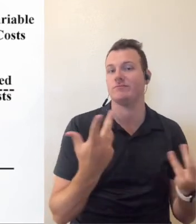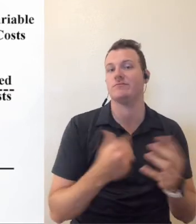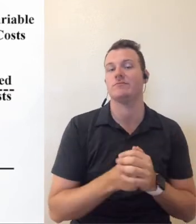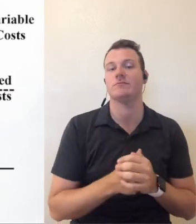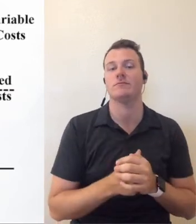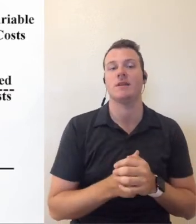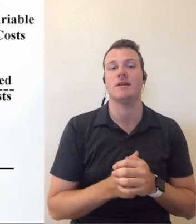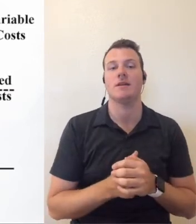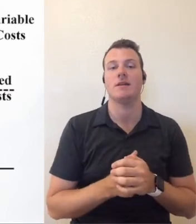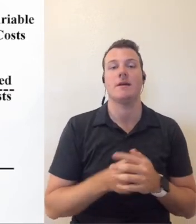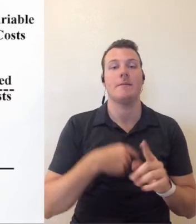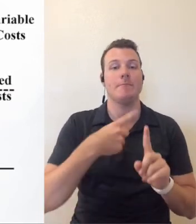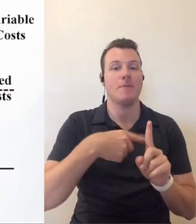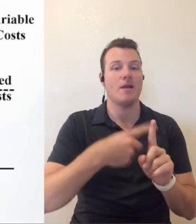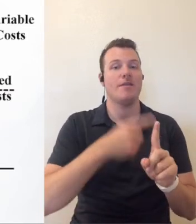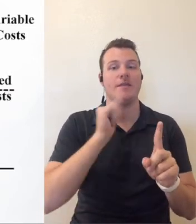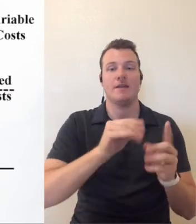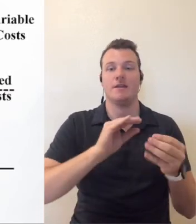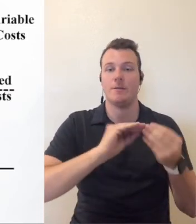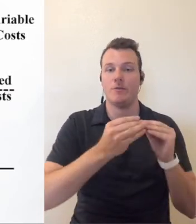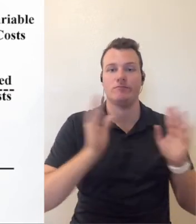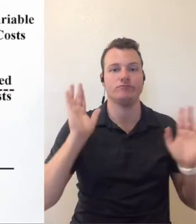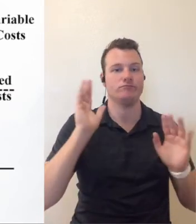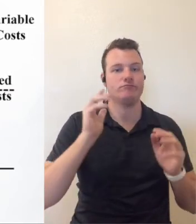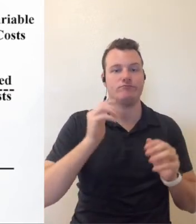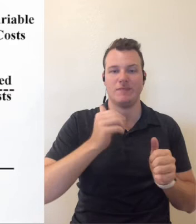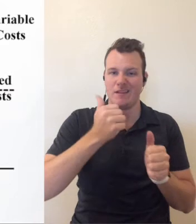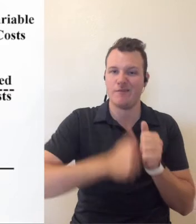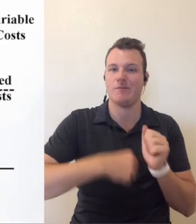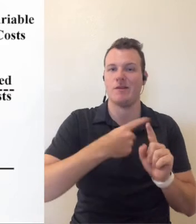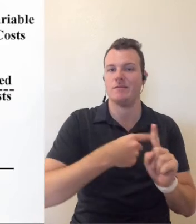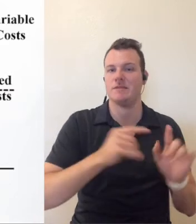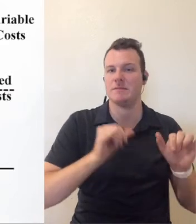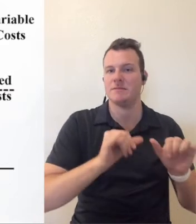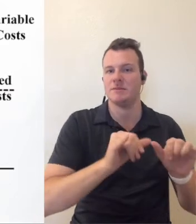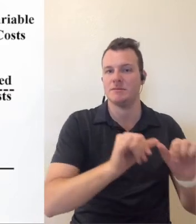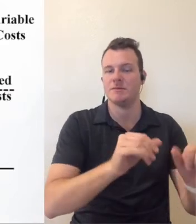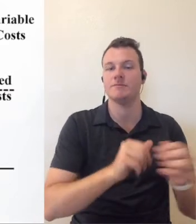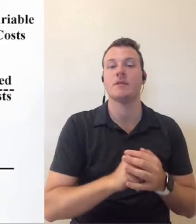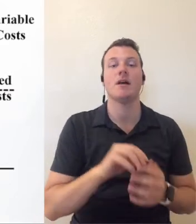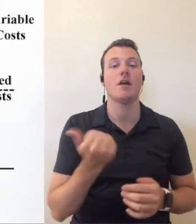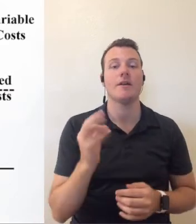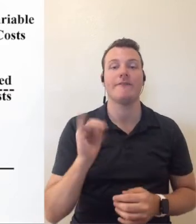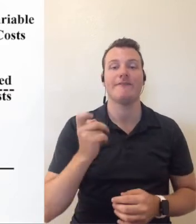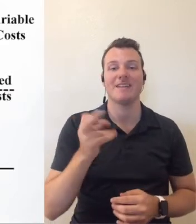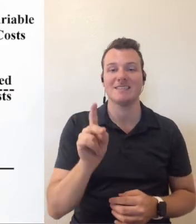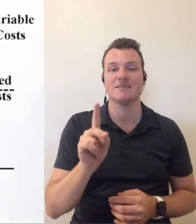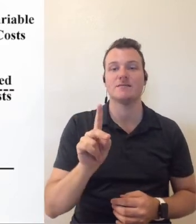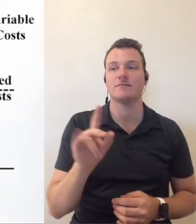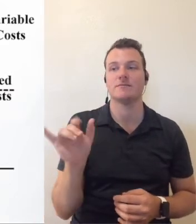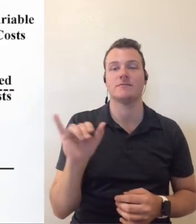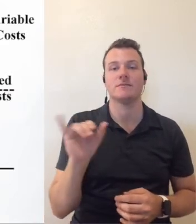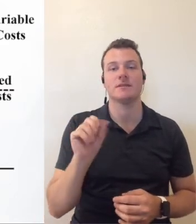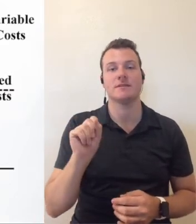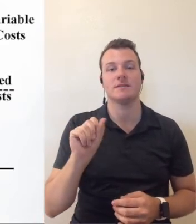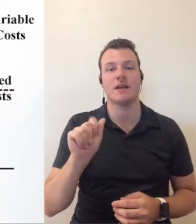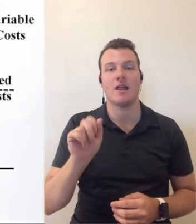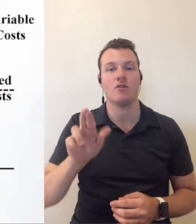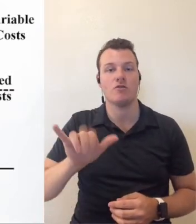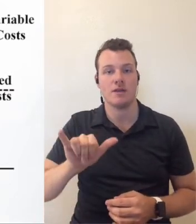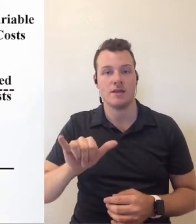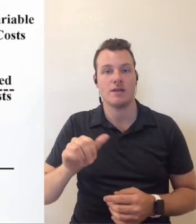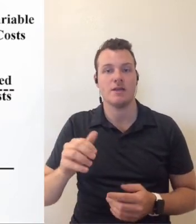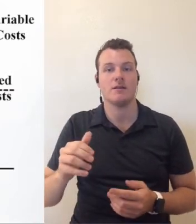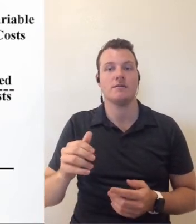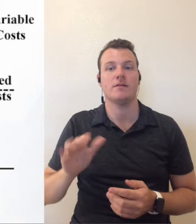It's typically X number of dollars every month. Another fixed cost may be if you have salaried